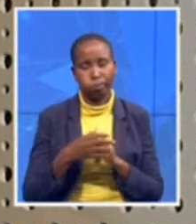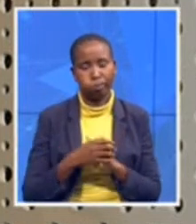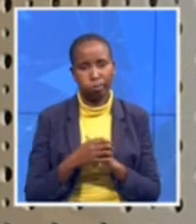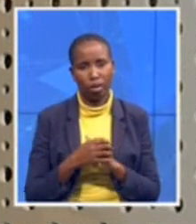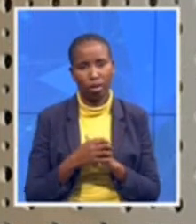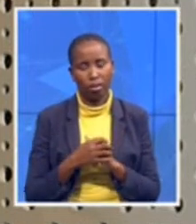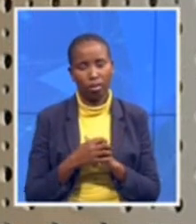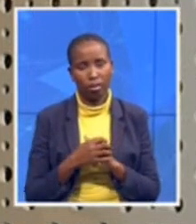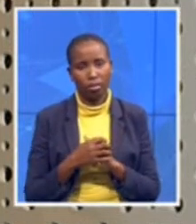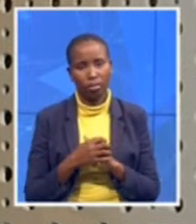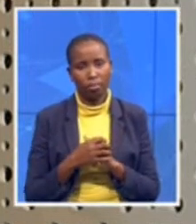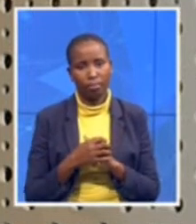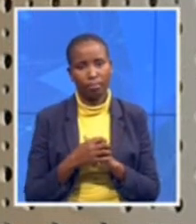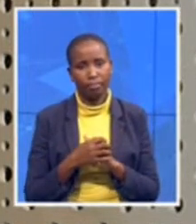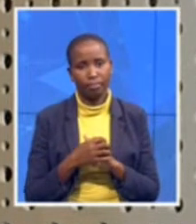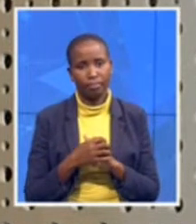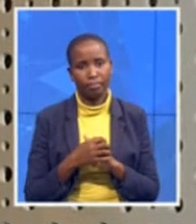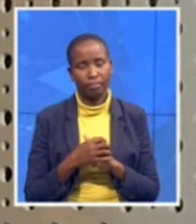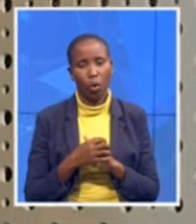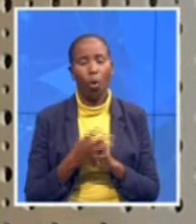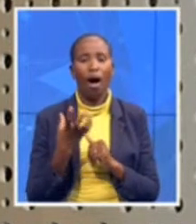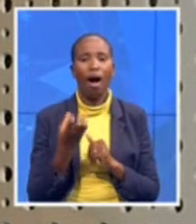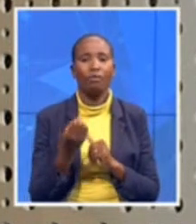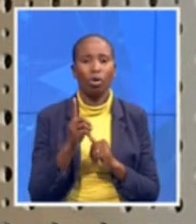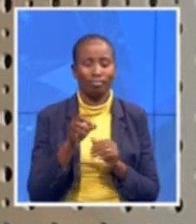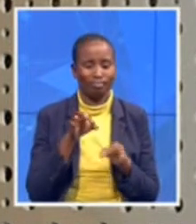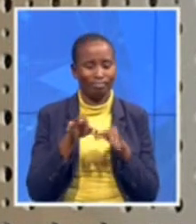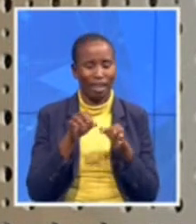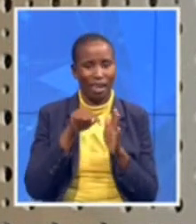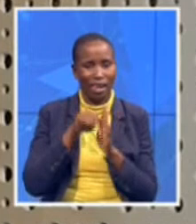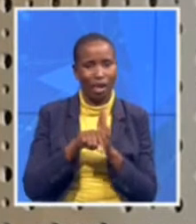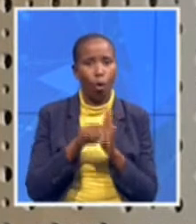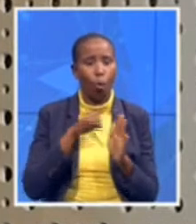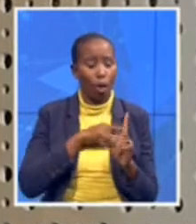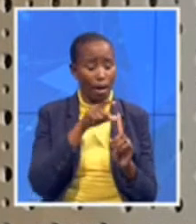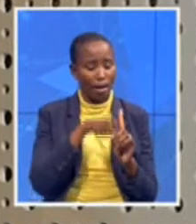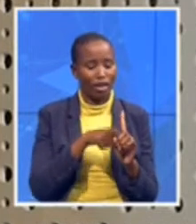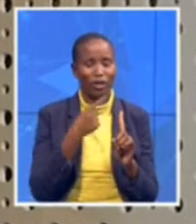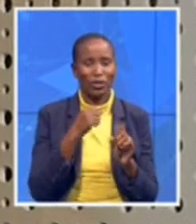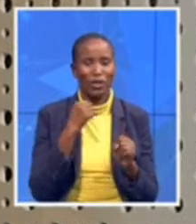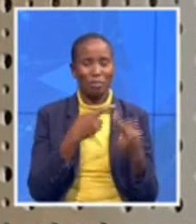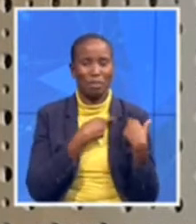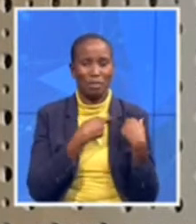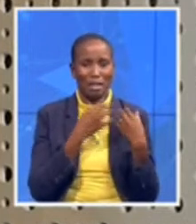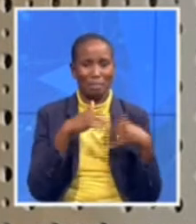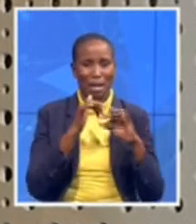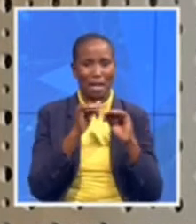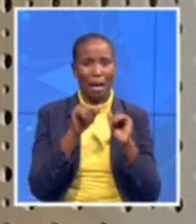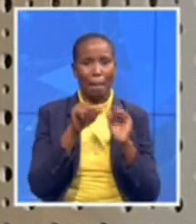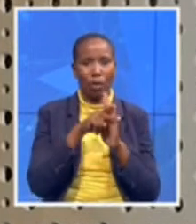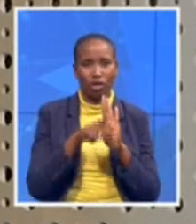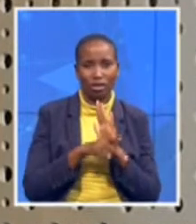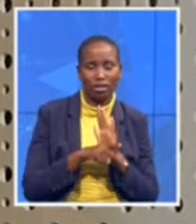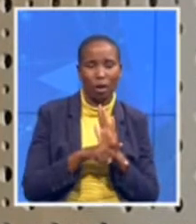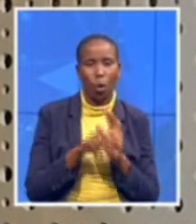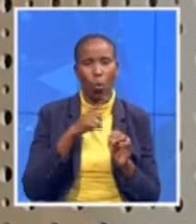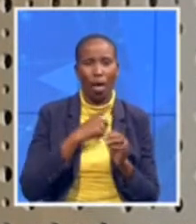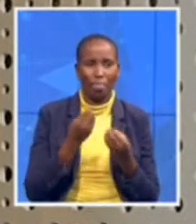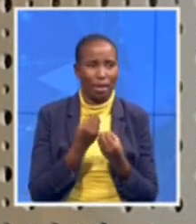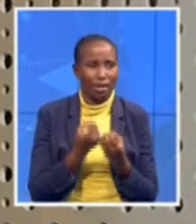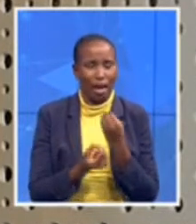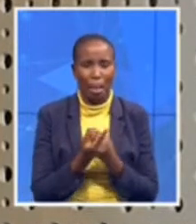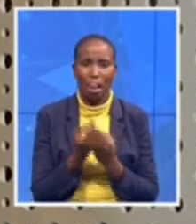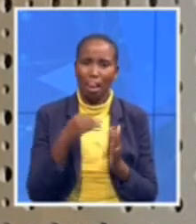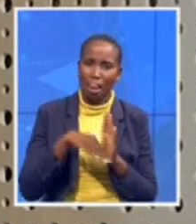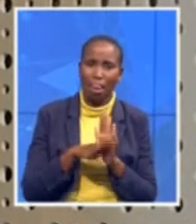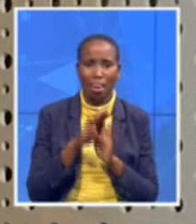context, because as the policymaker, there's a context why certain things are being done, and you'll take us through that, and then followed by the Chair